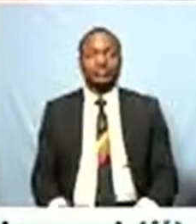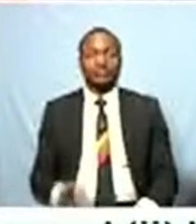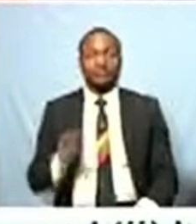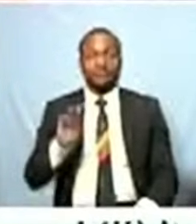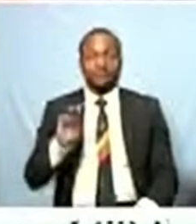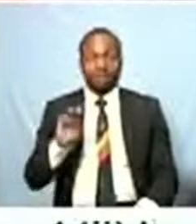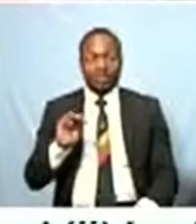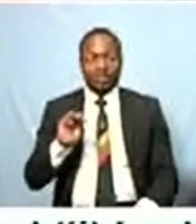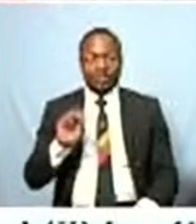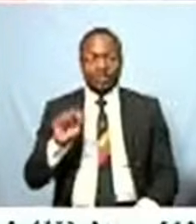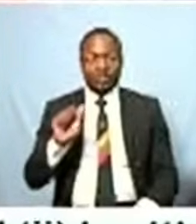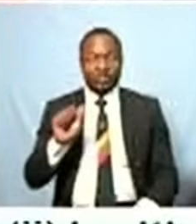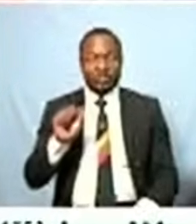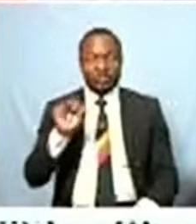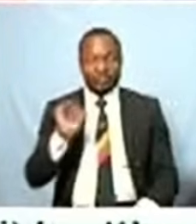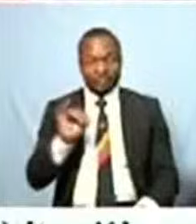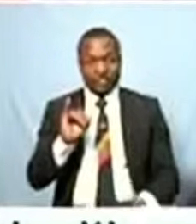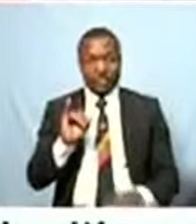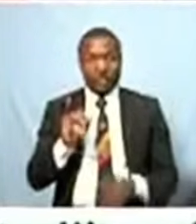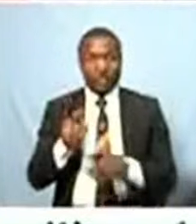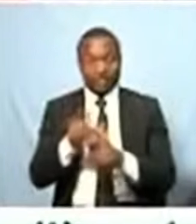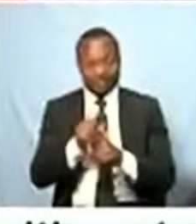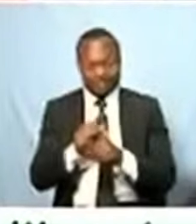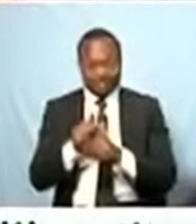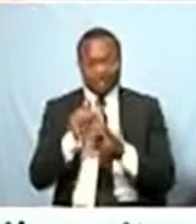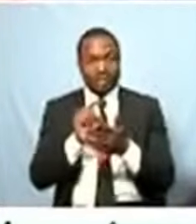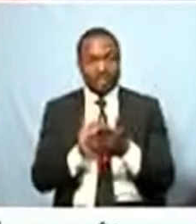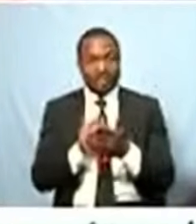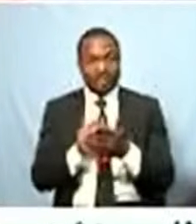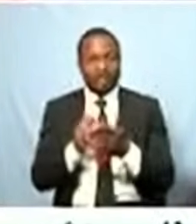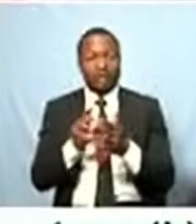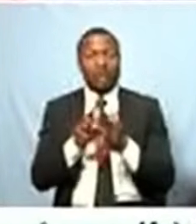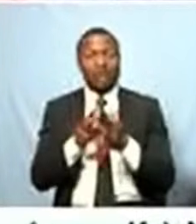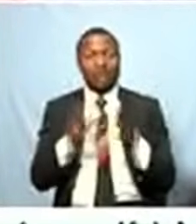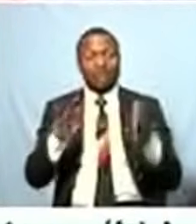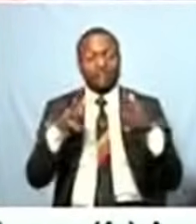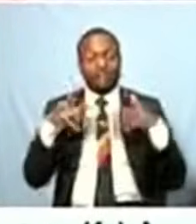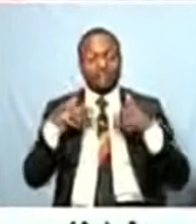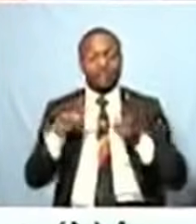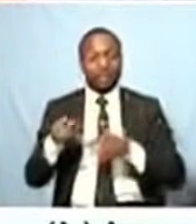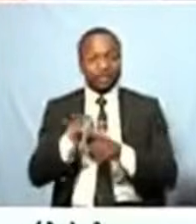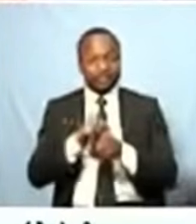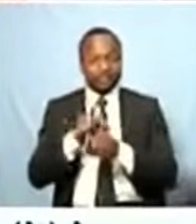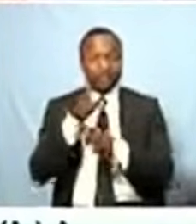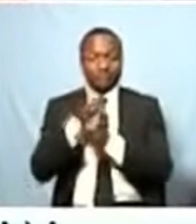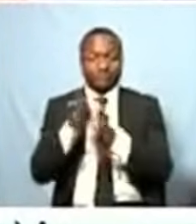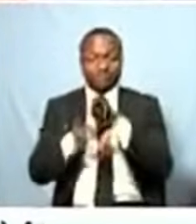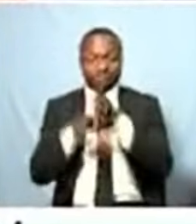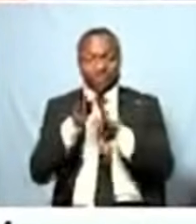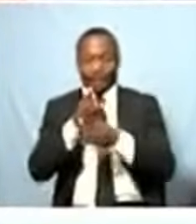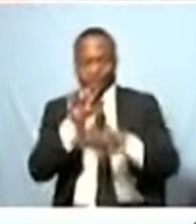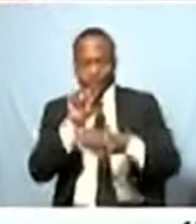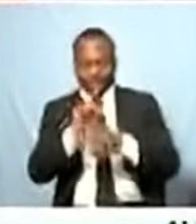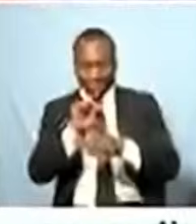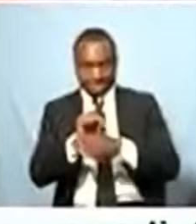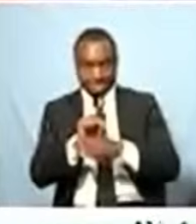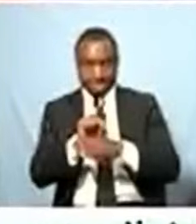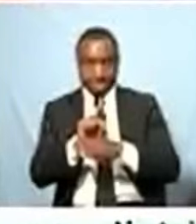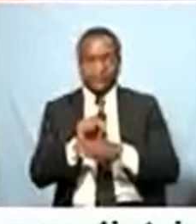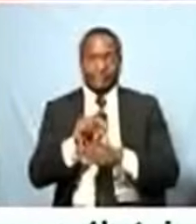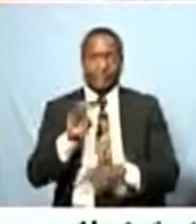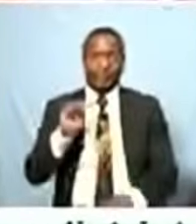NMSI Build to Care refers to a major youth care infrastructure project by